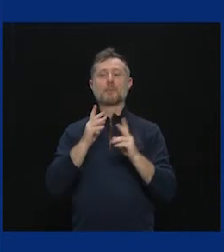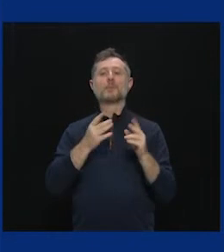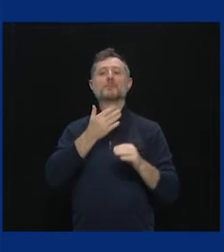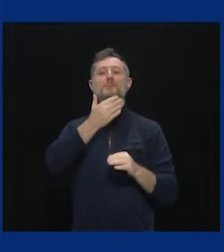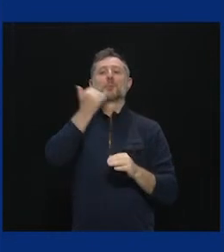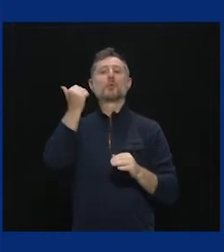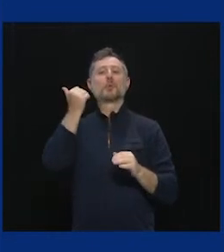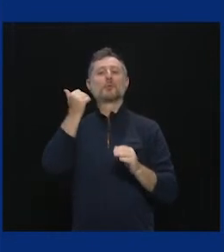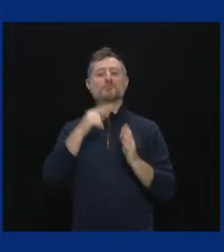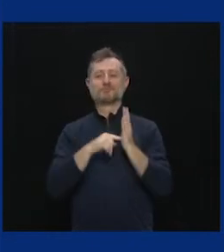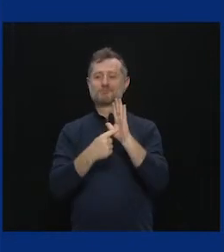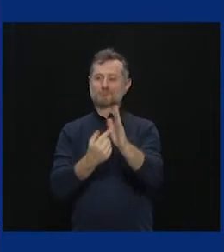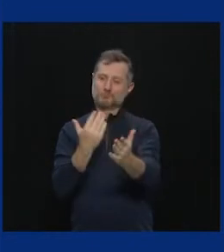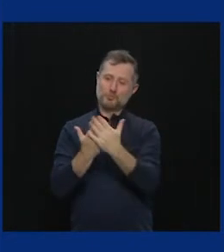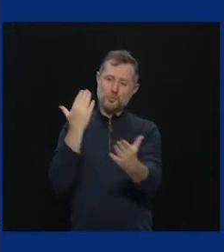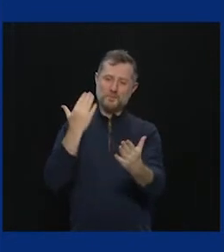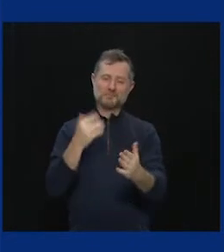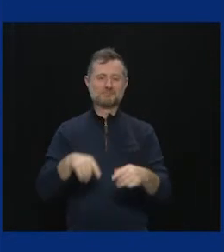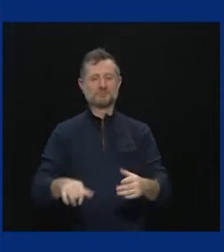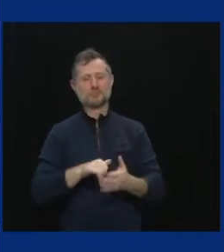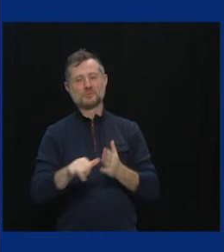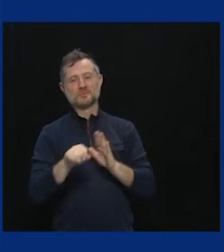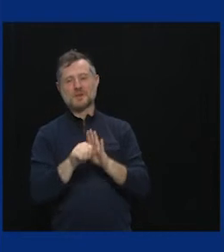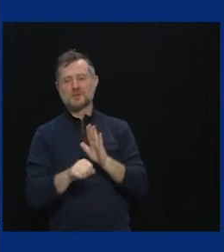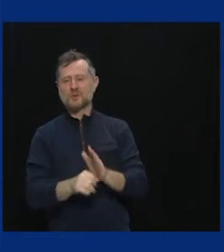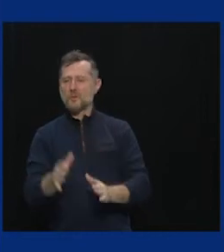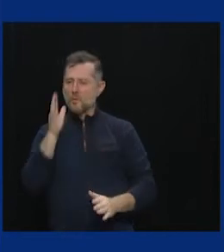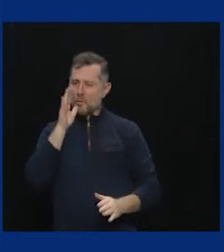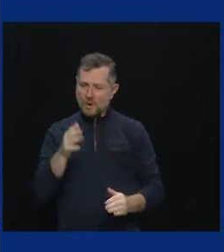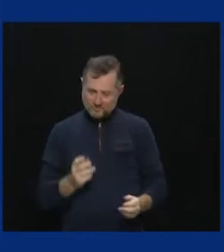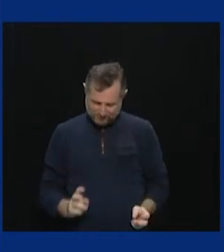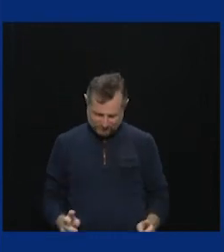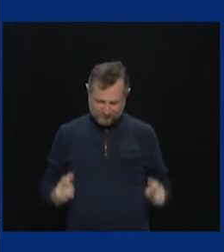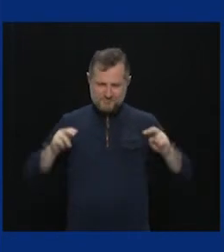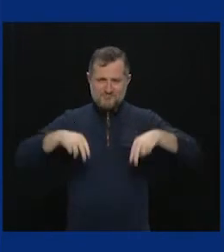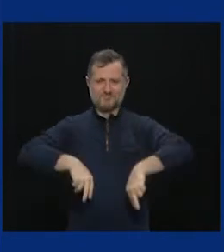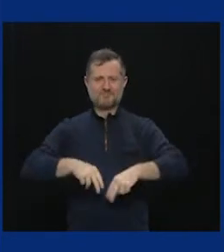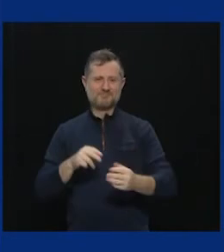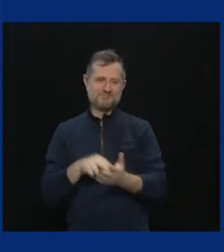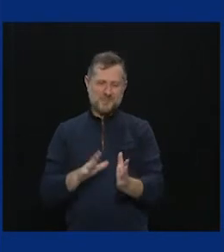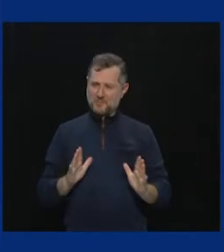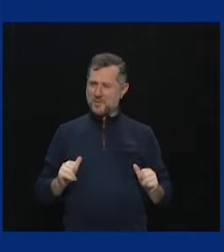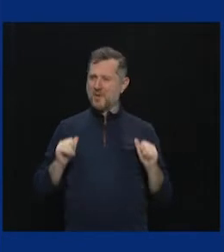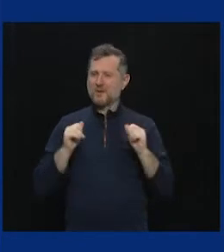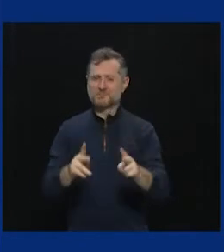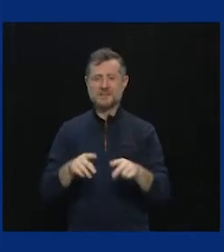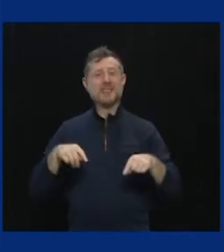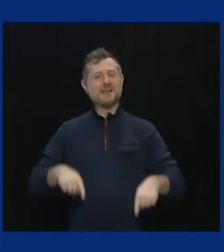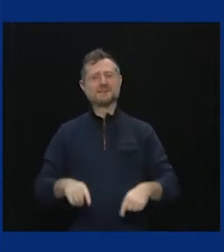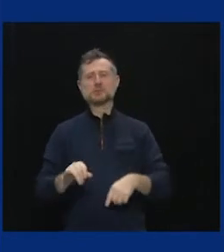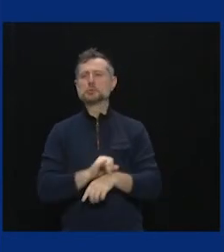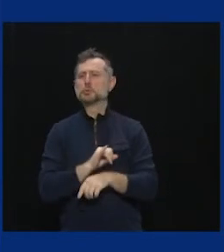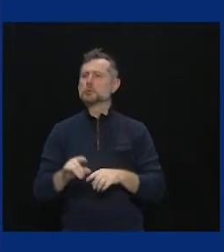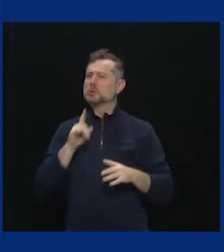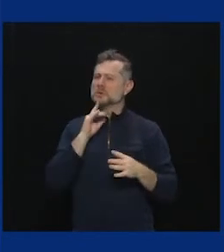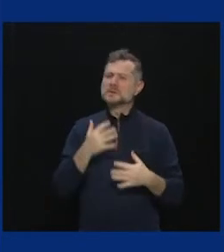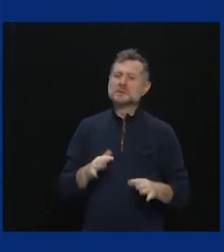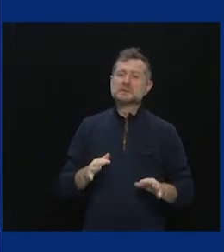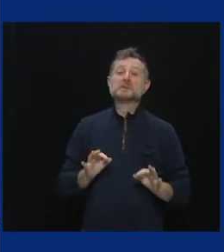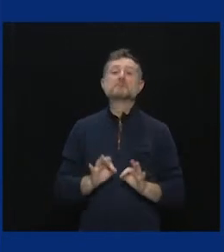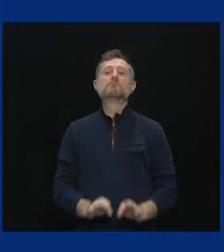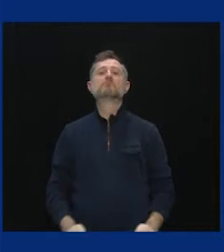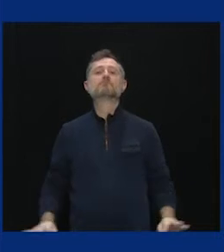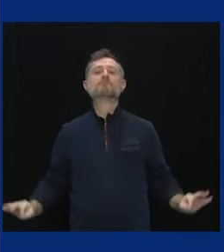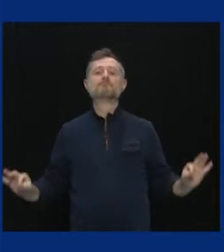state will rise and be back. This industry is critically important to our psyche.